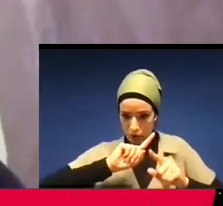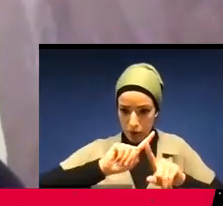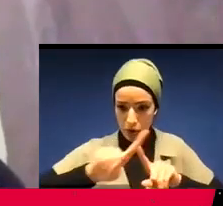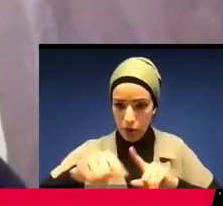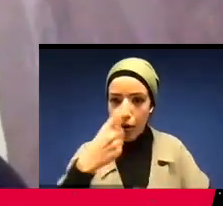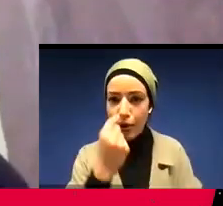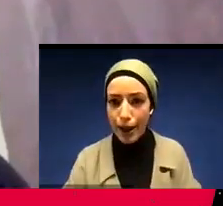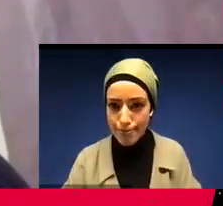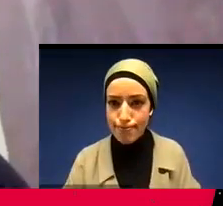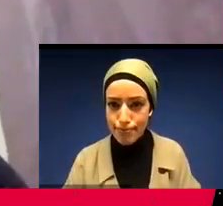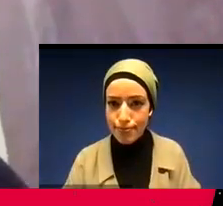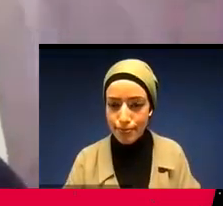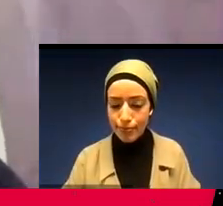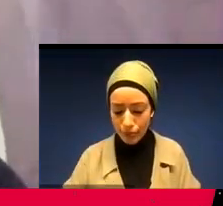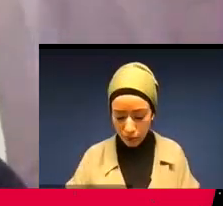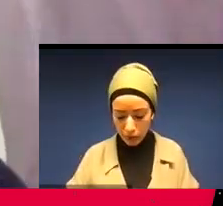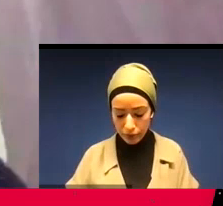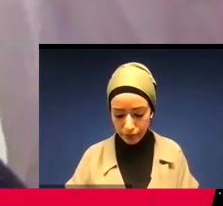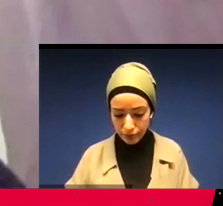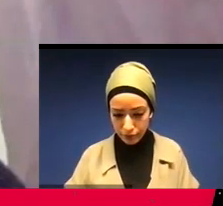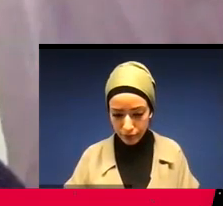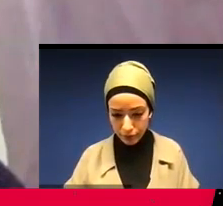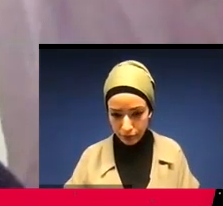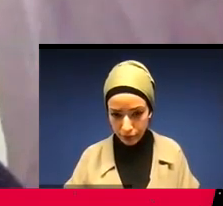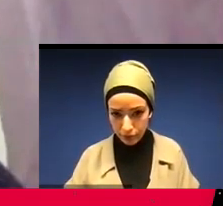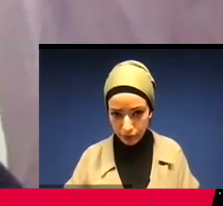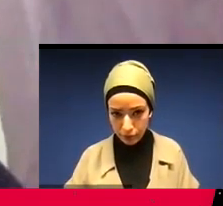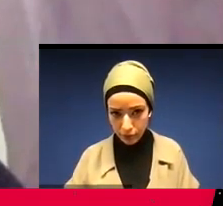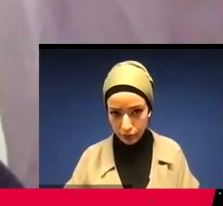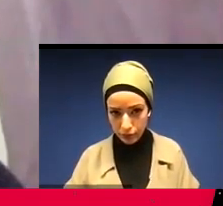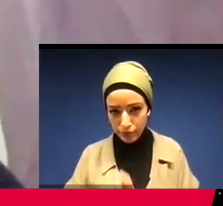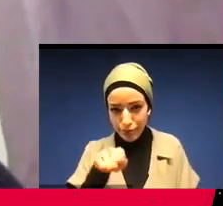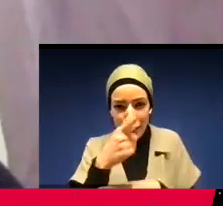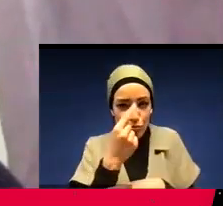come as time continues. I think that's